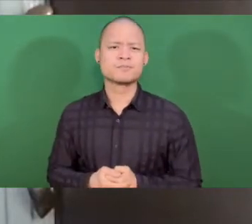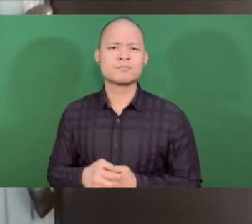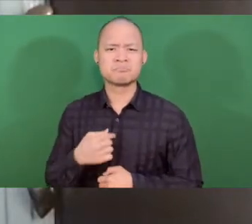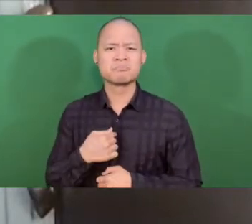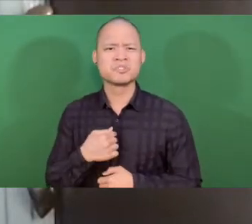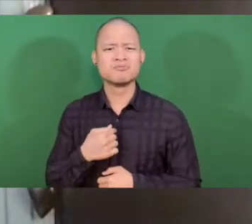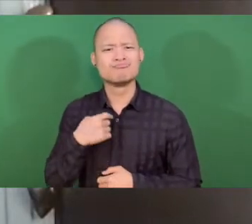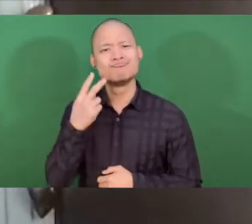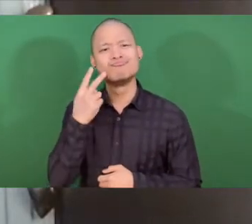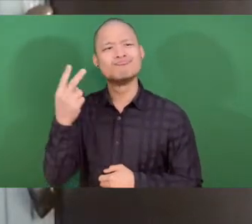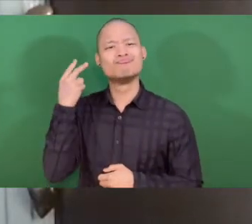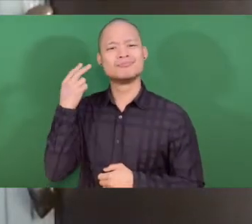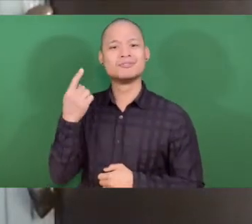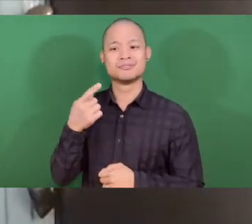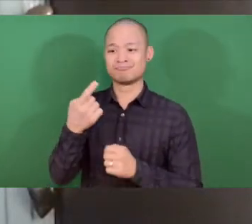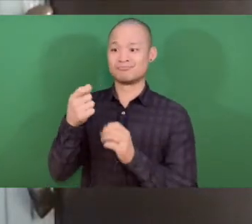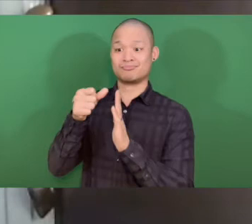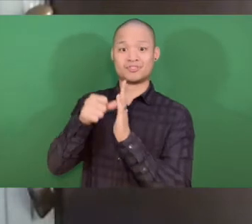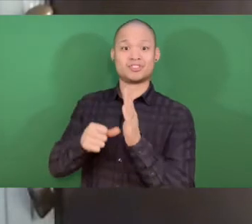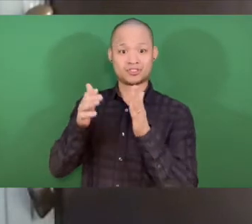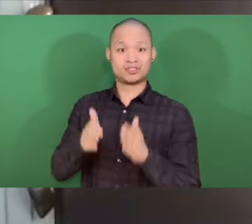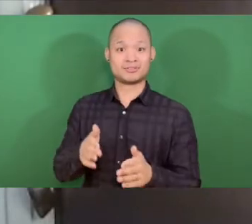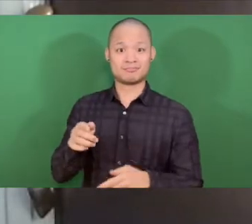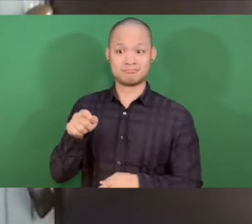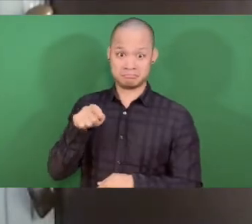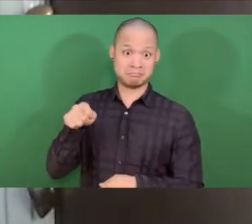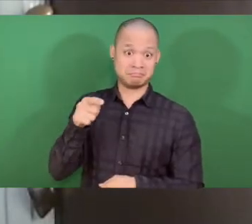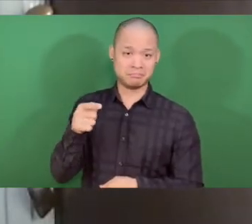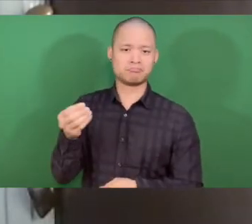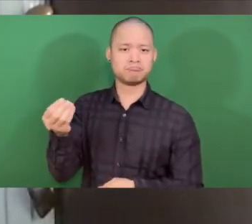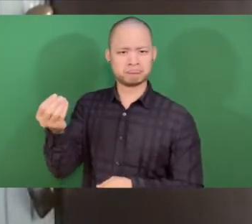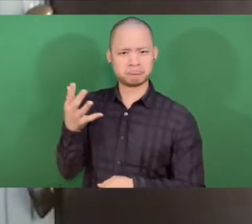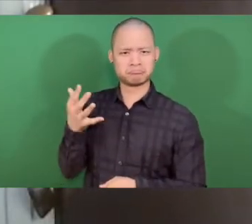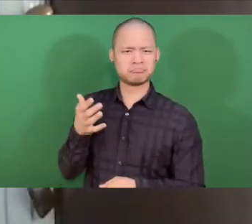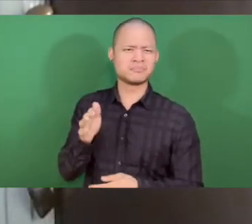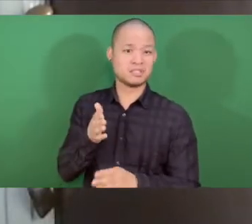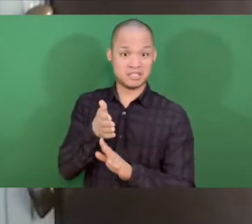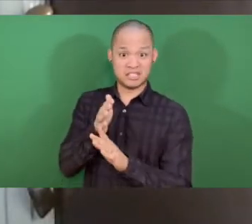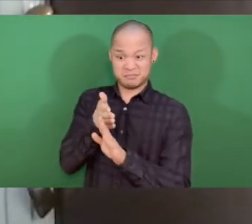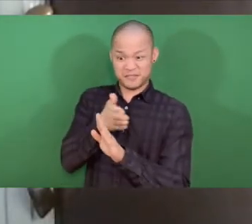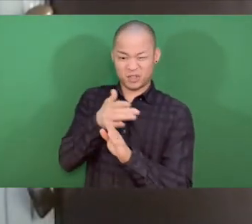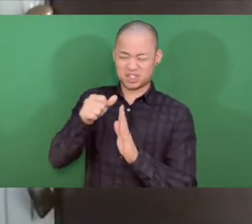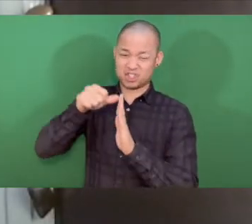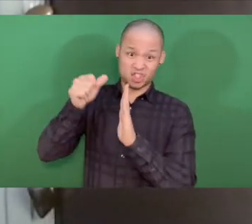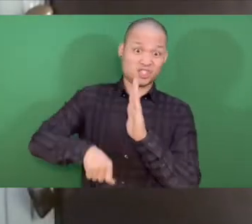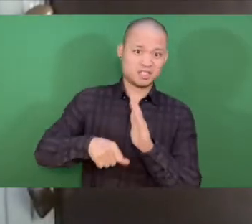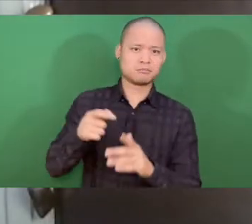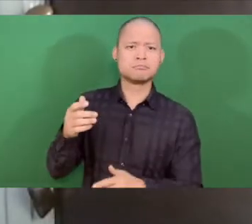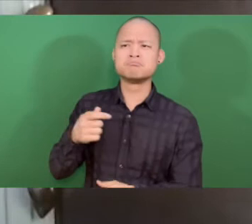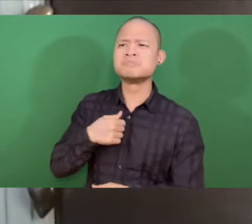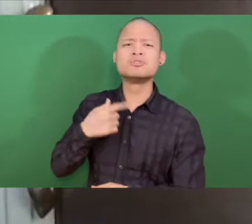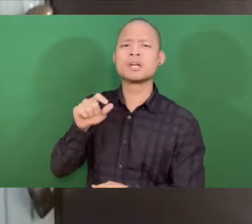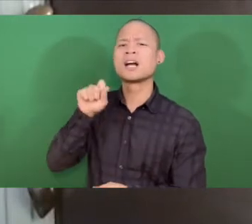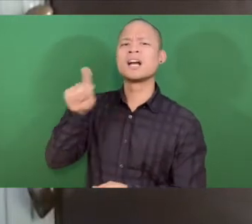I recall surgeons used to say to me when I was having a major surgery,